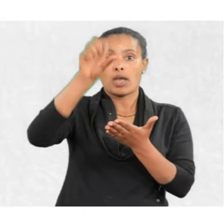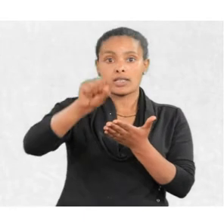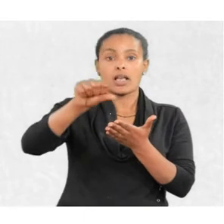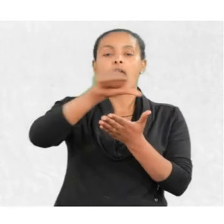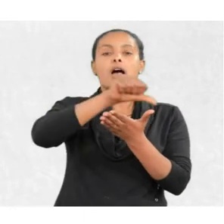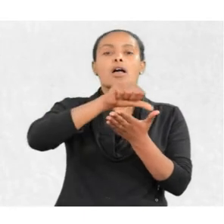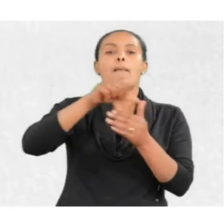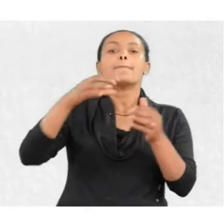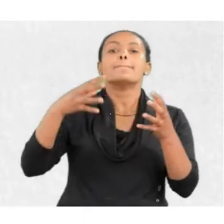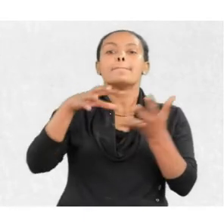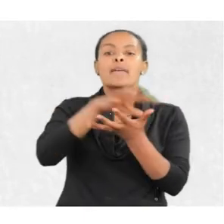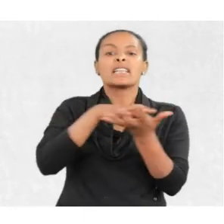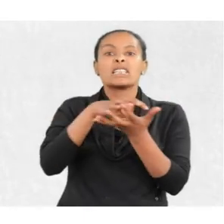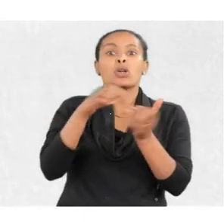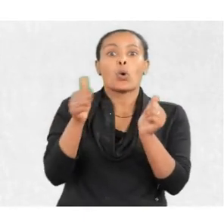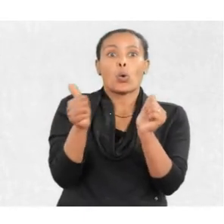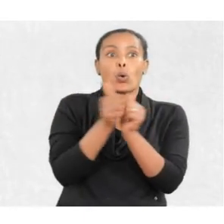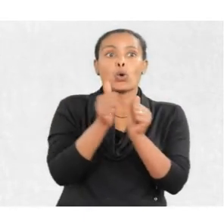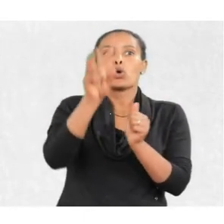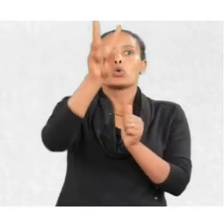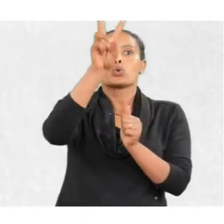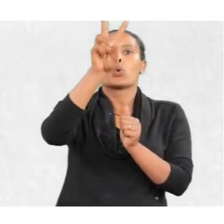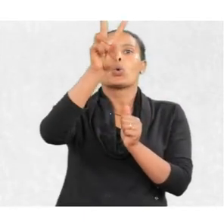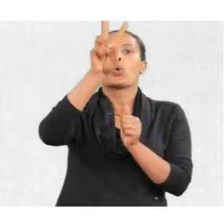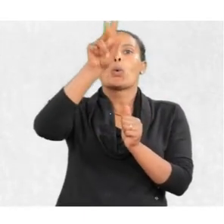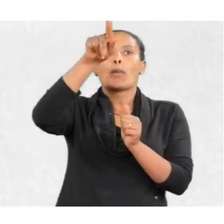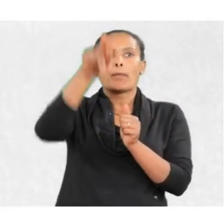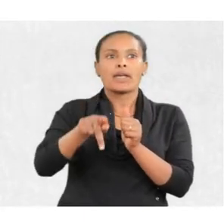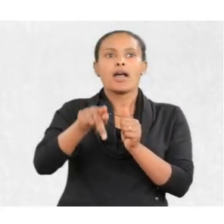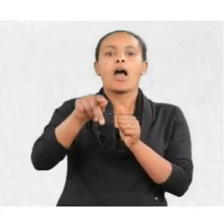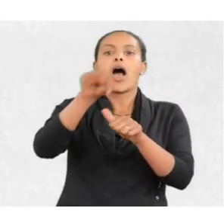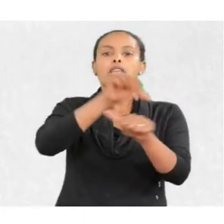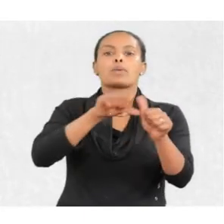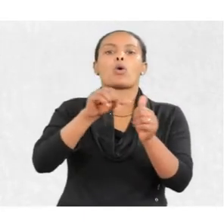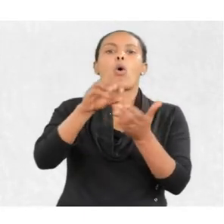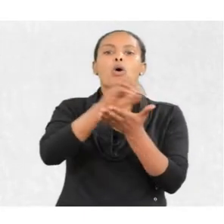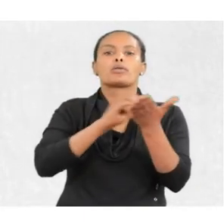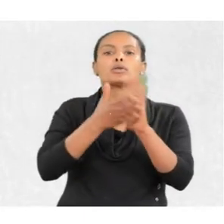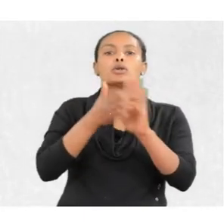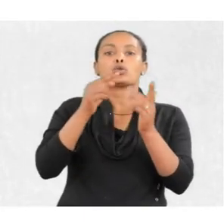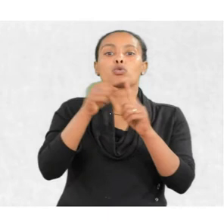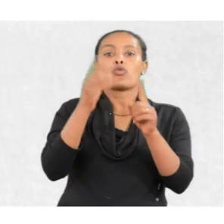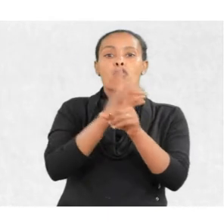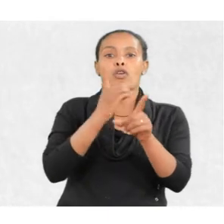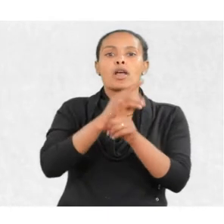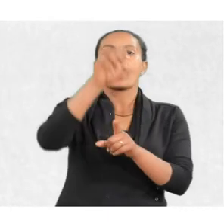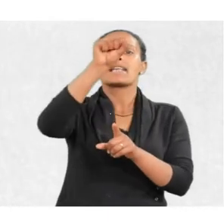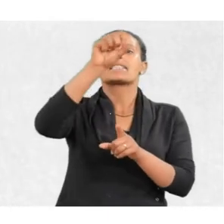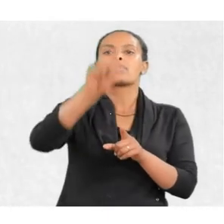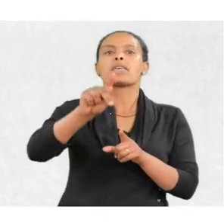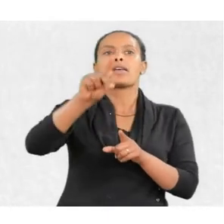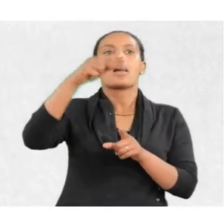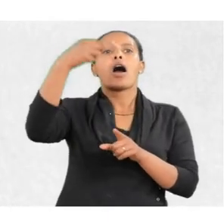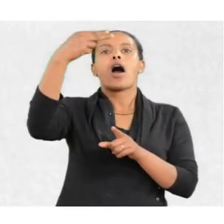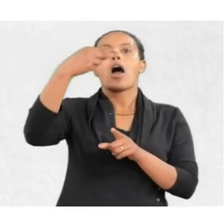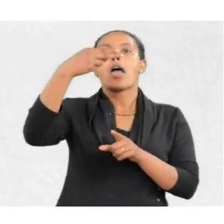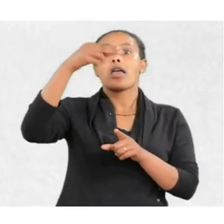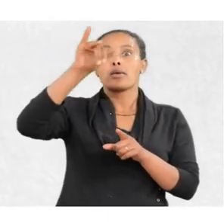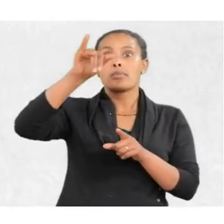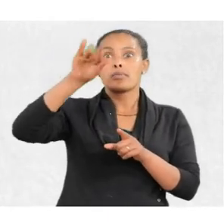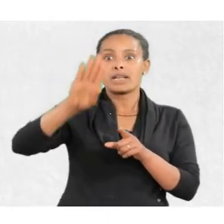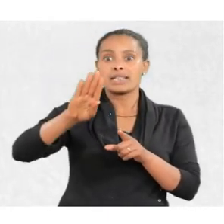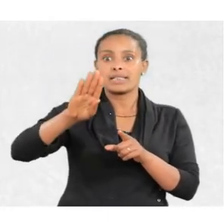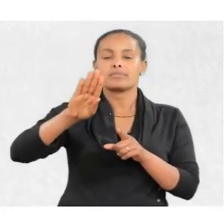orbital mixed with 2p atomic orbital to form sp hybrid